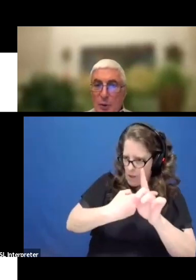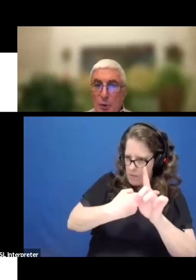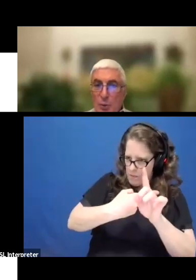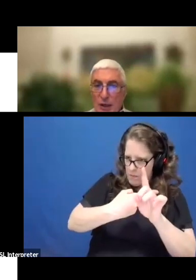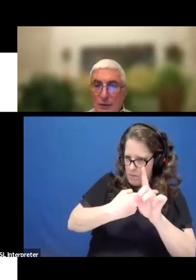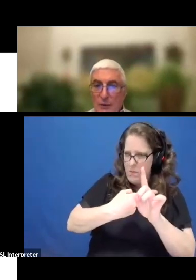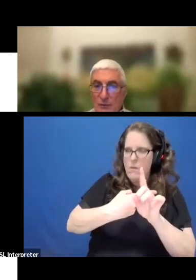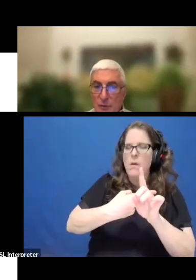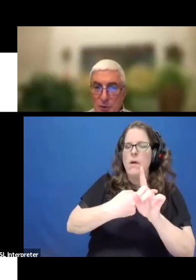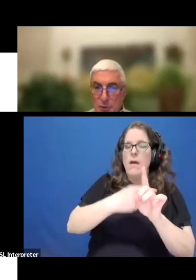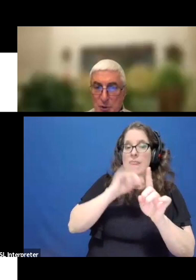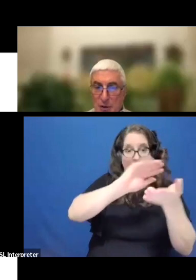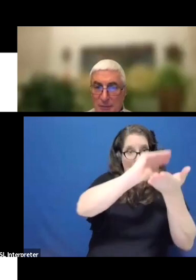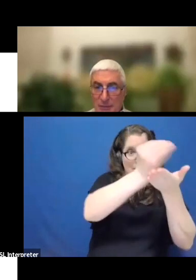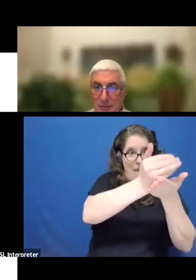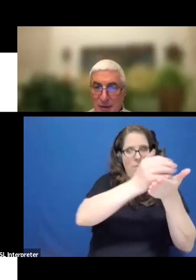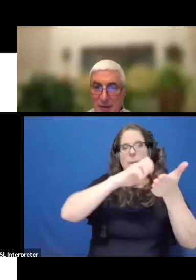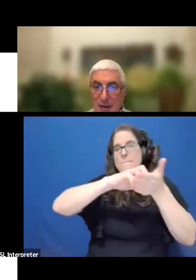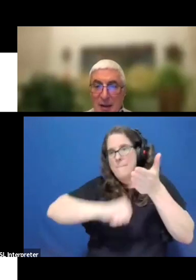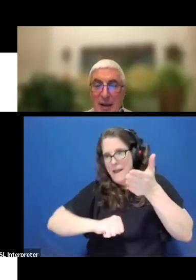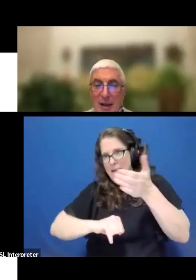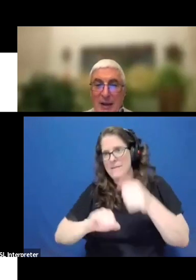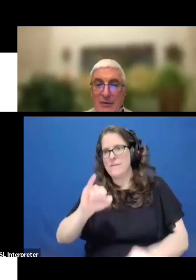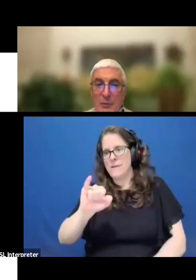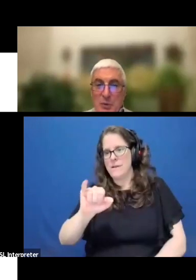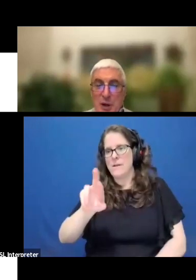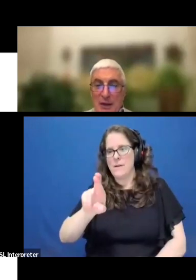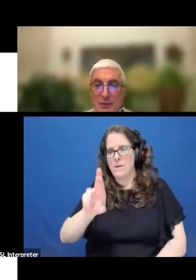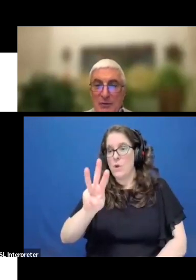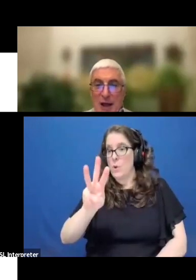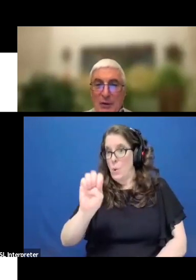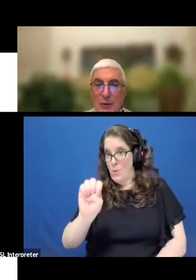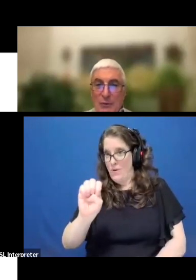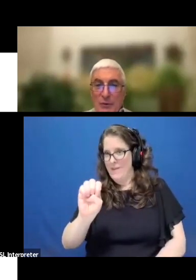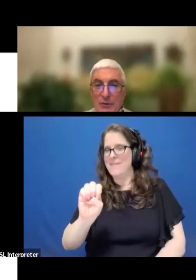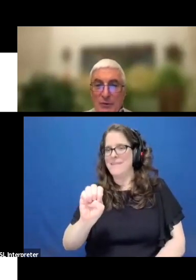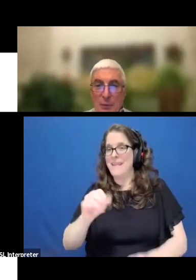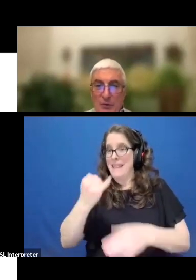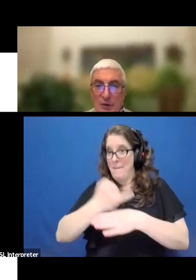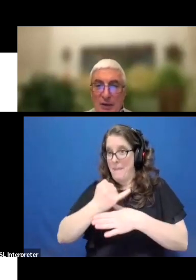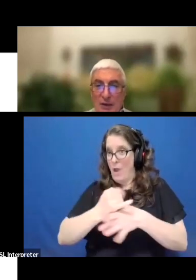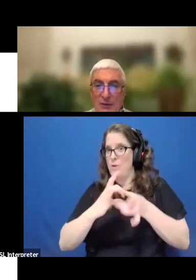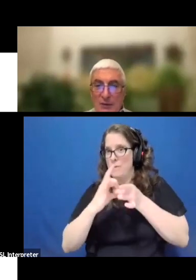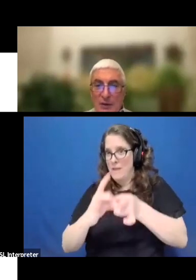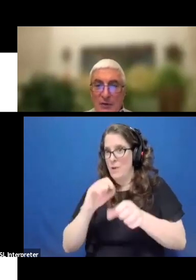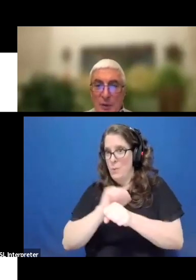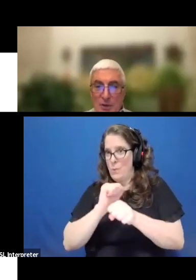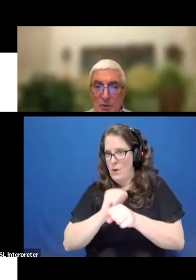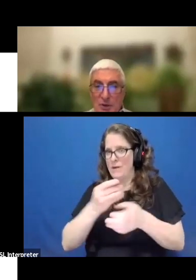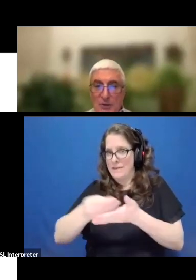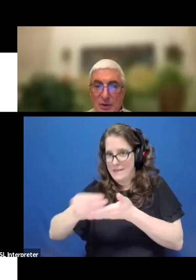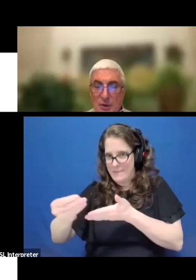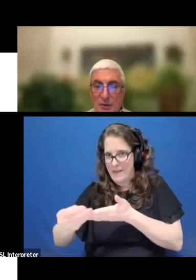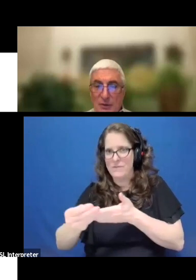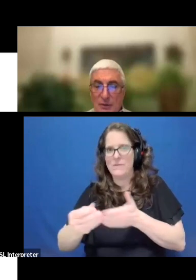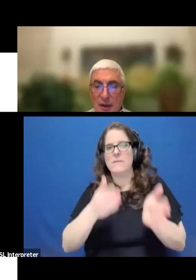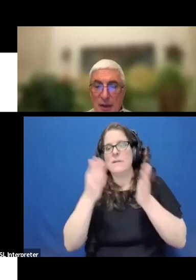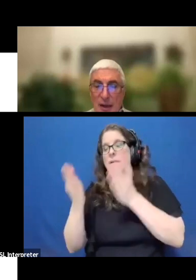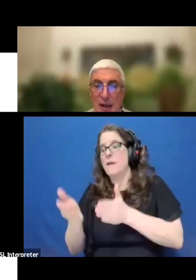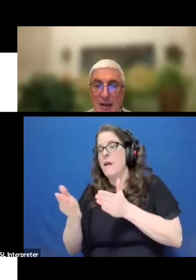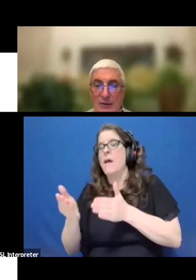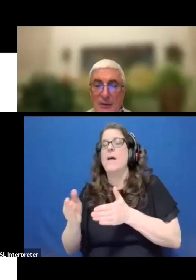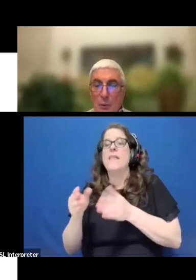as IRWEs for short, subtract the value of the subsidies and special